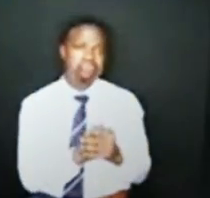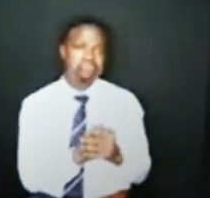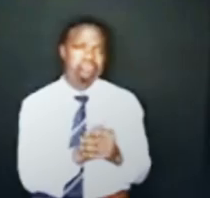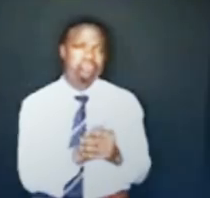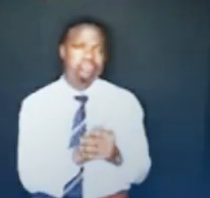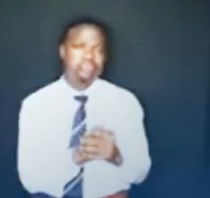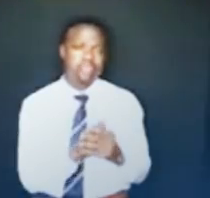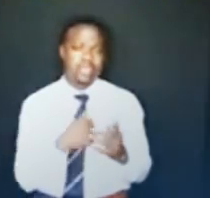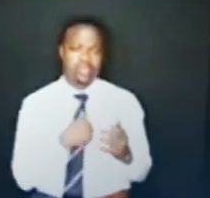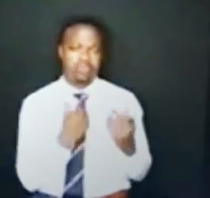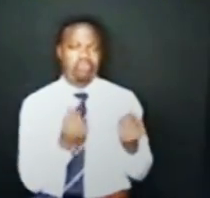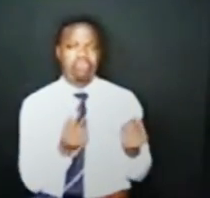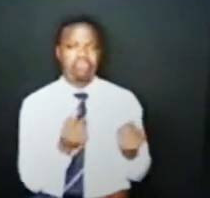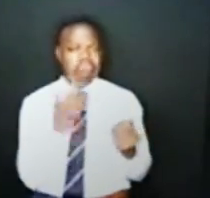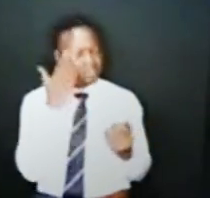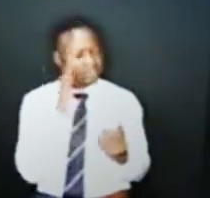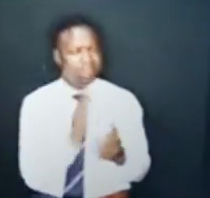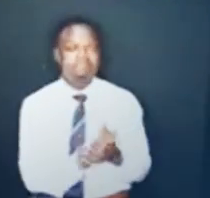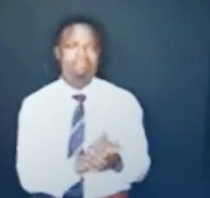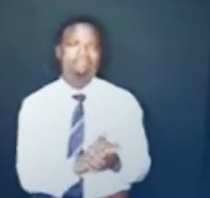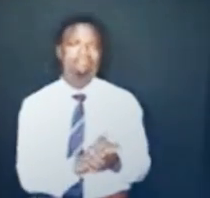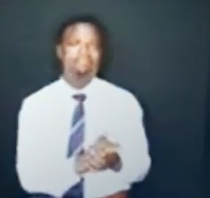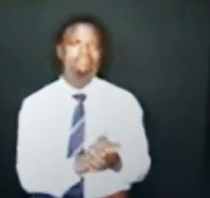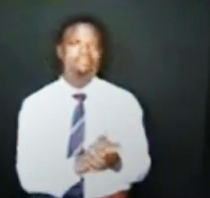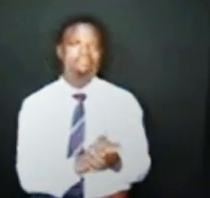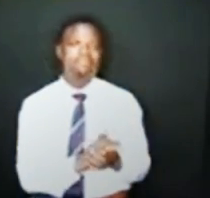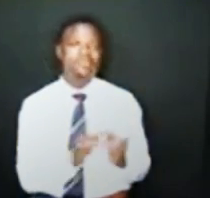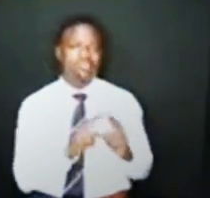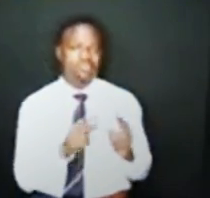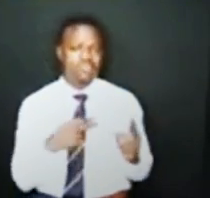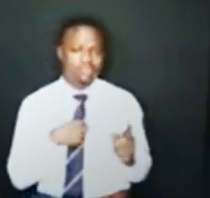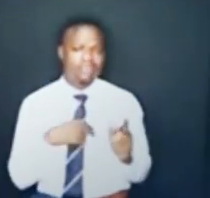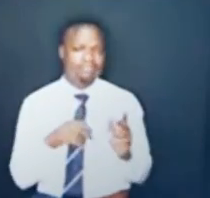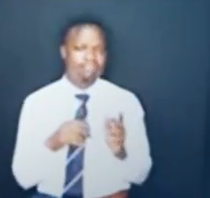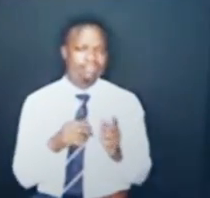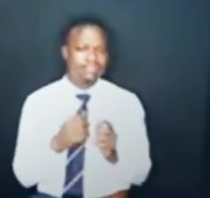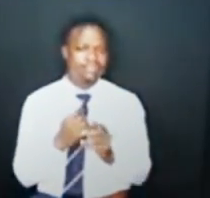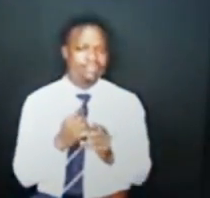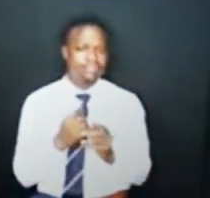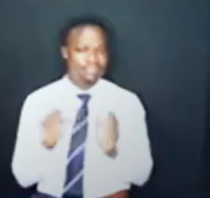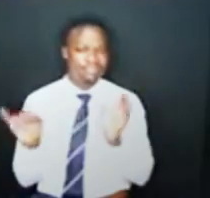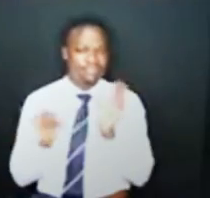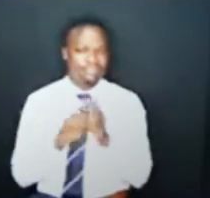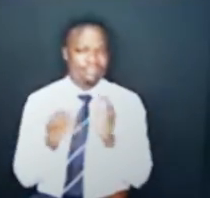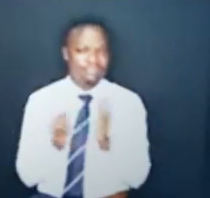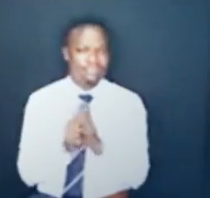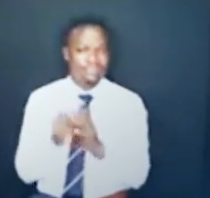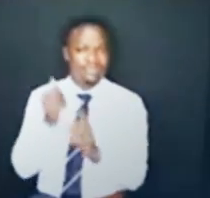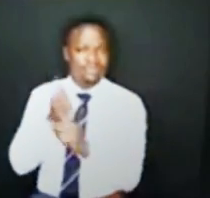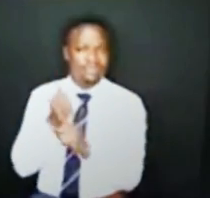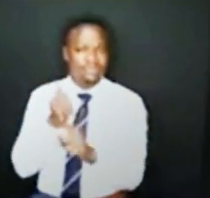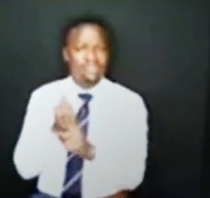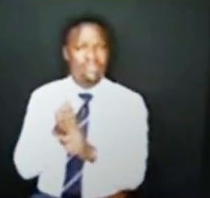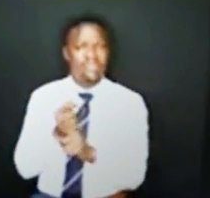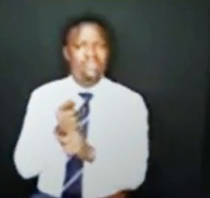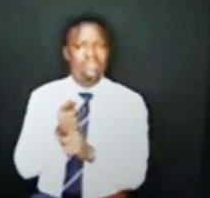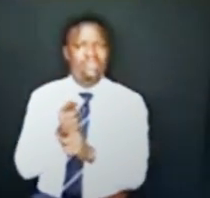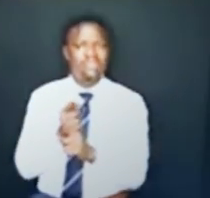don't know what to do. So I realized that she's actually